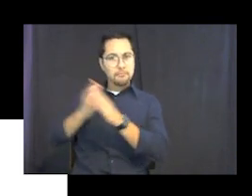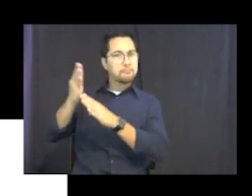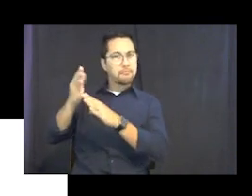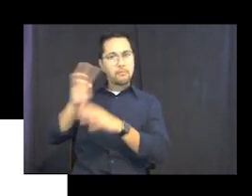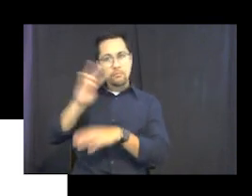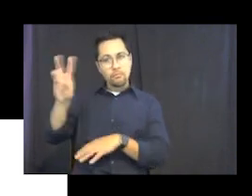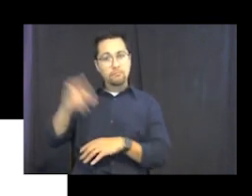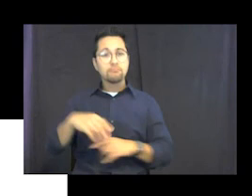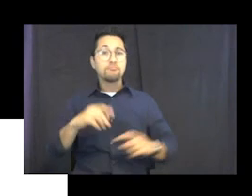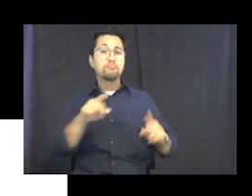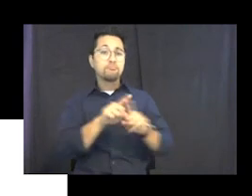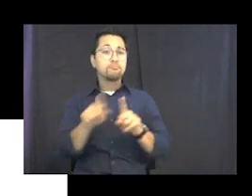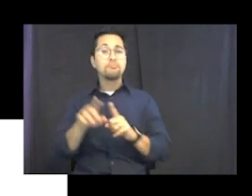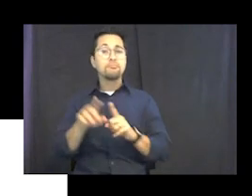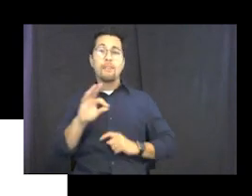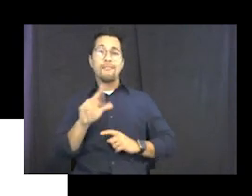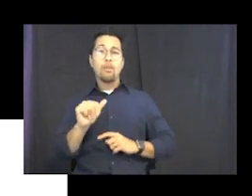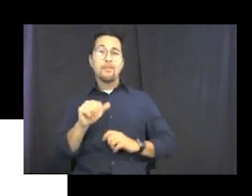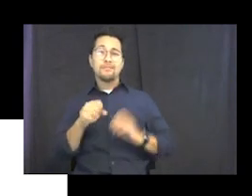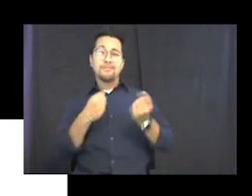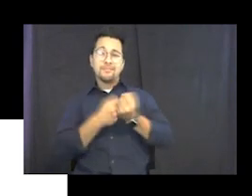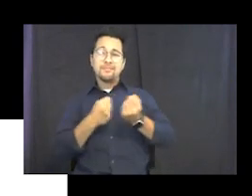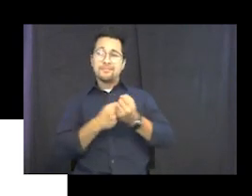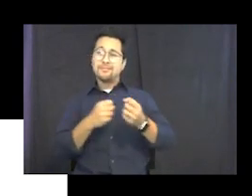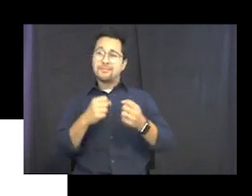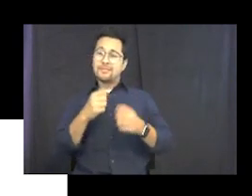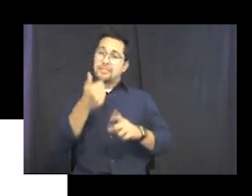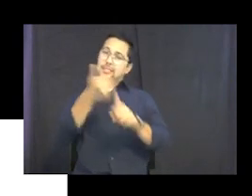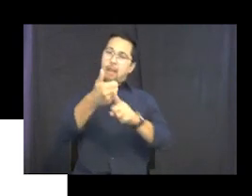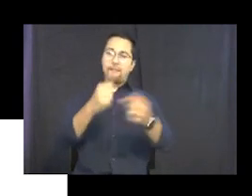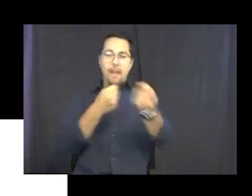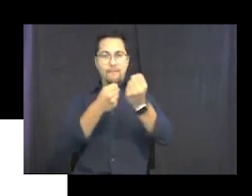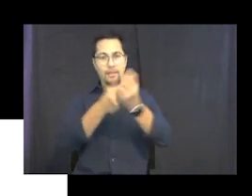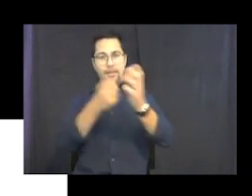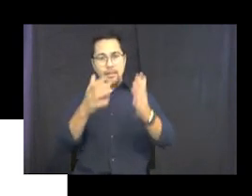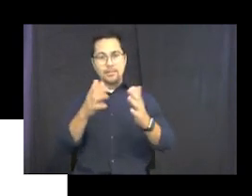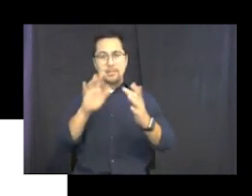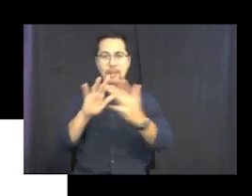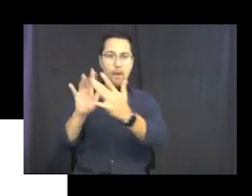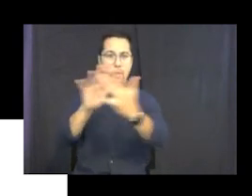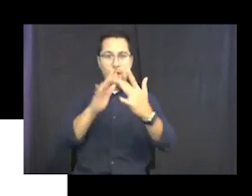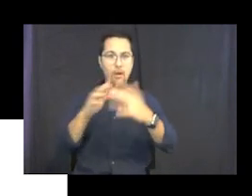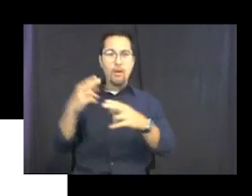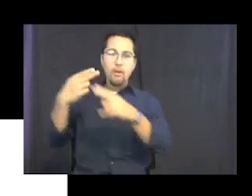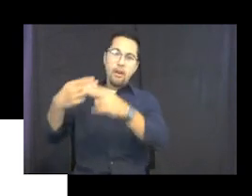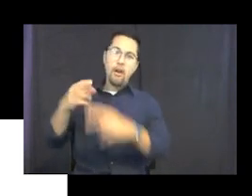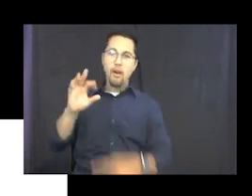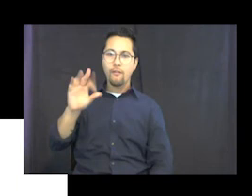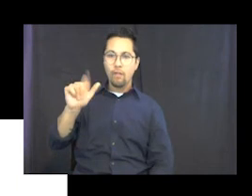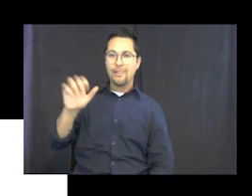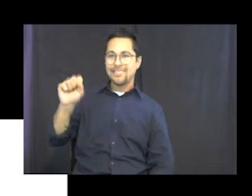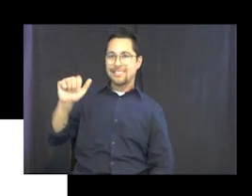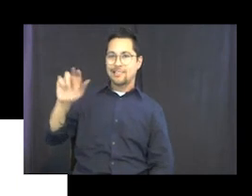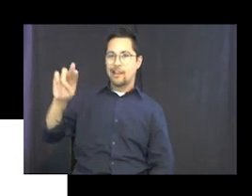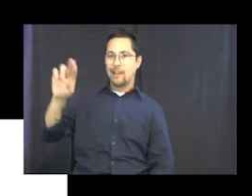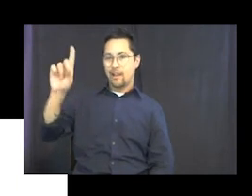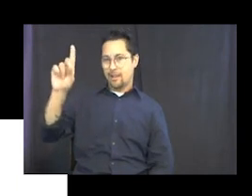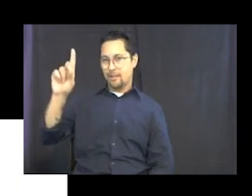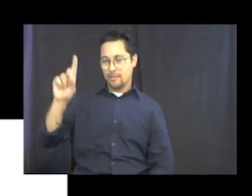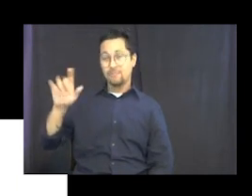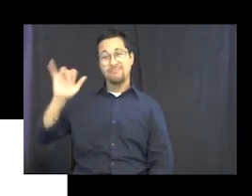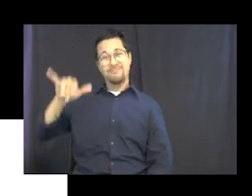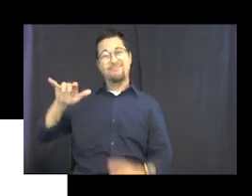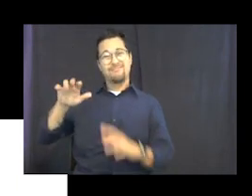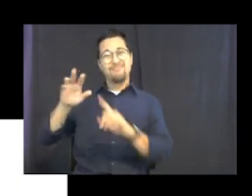Also, Florida Self Advocates Network, more commonly known as Florida SAND. That is a network